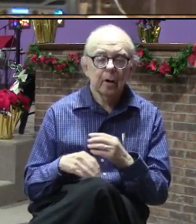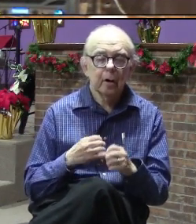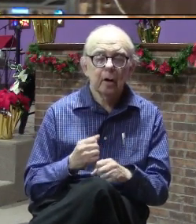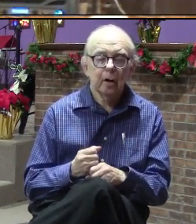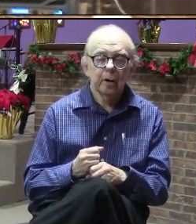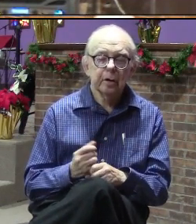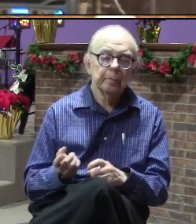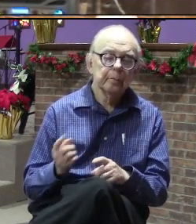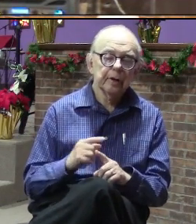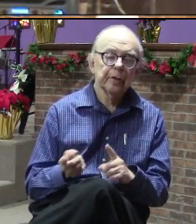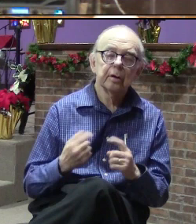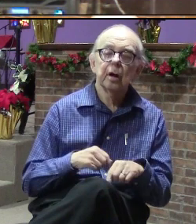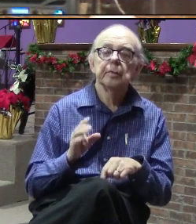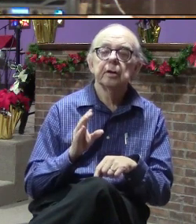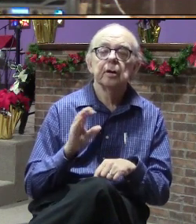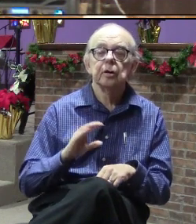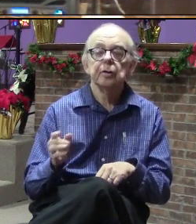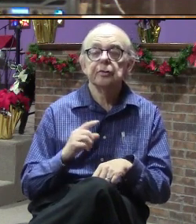time